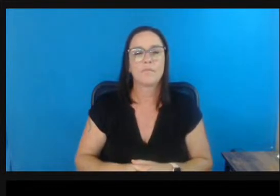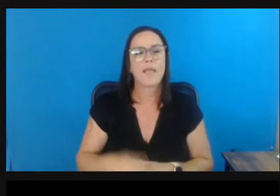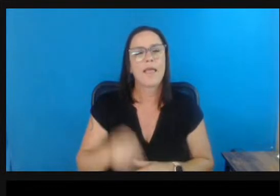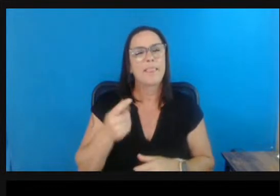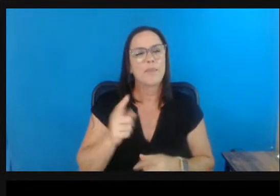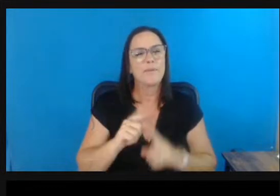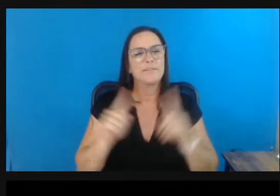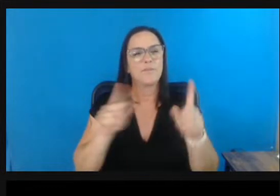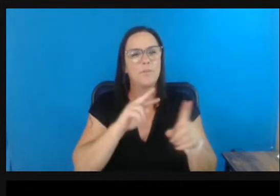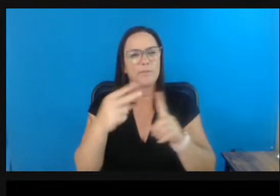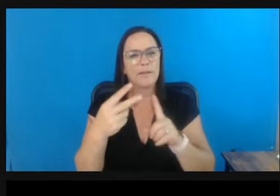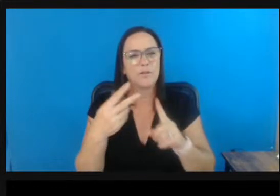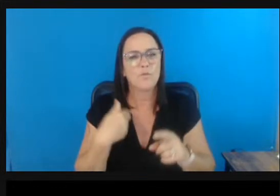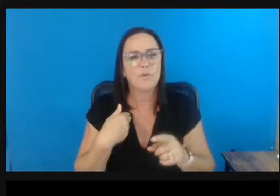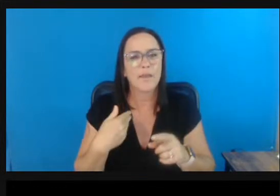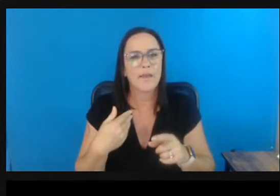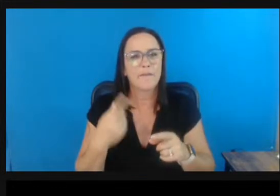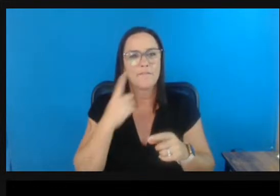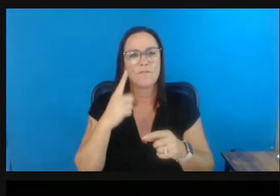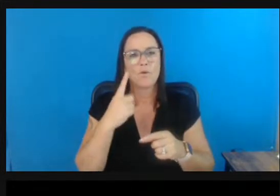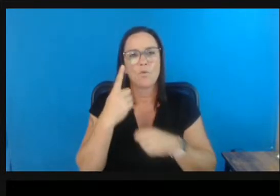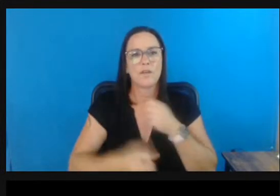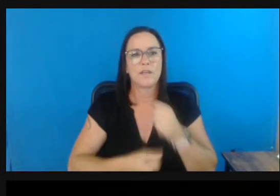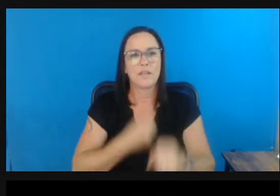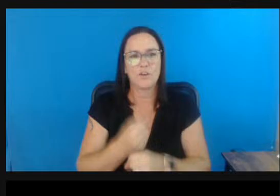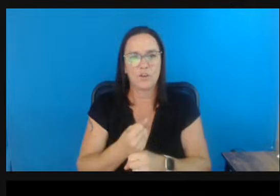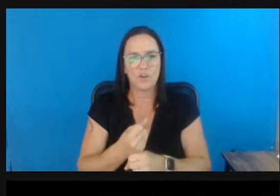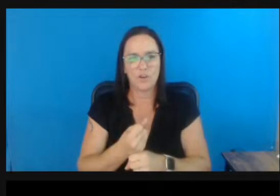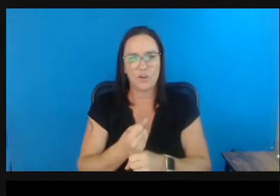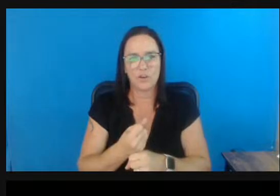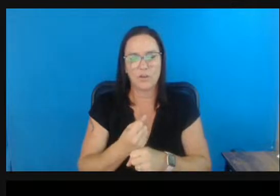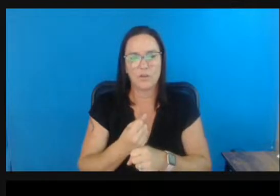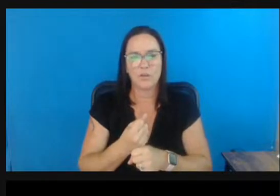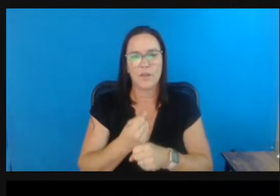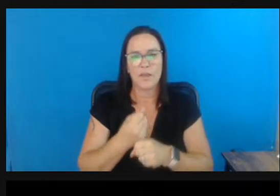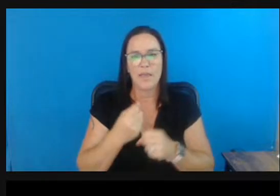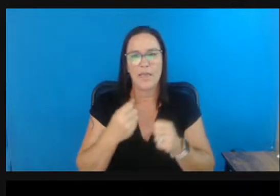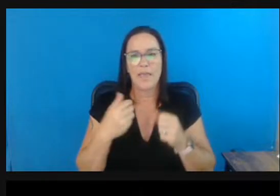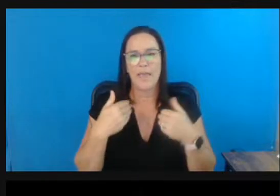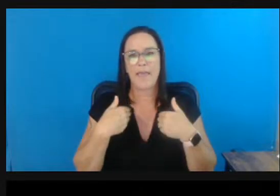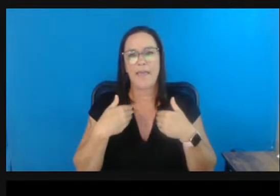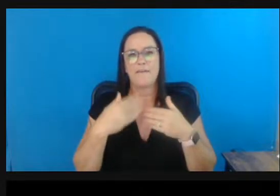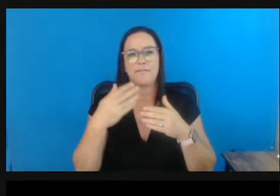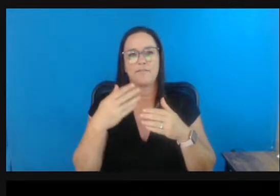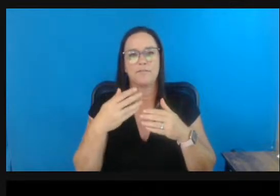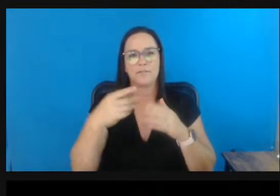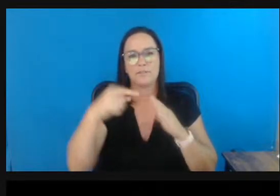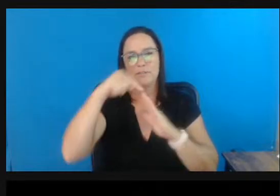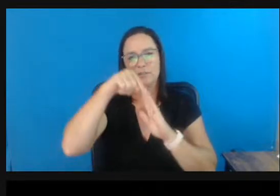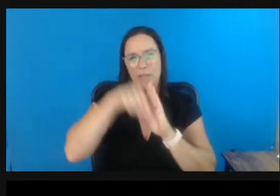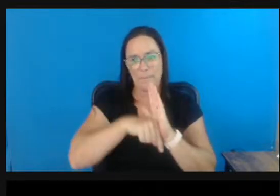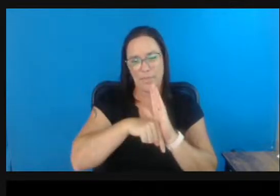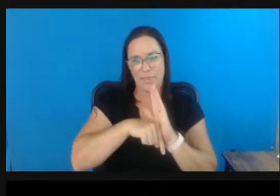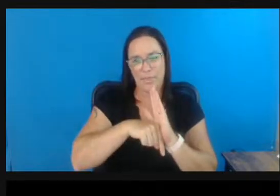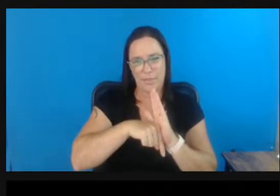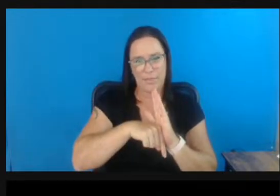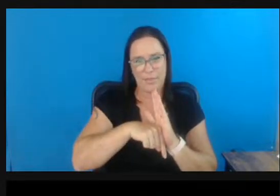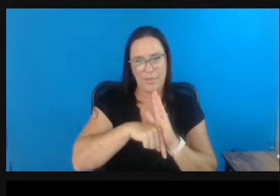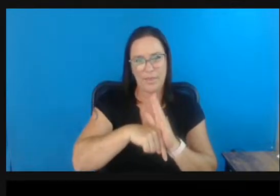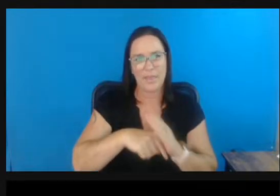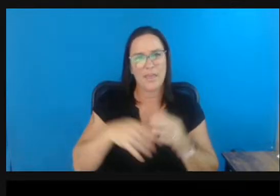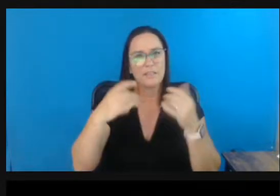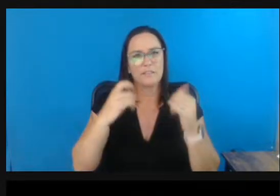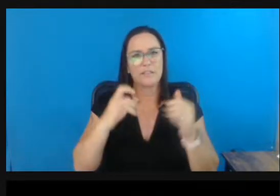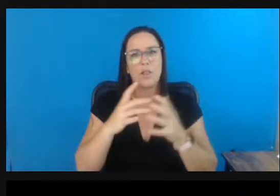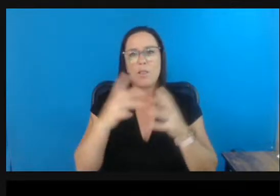our earthquakes over the last year, plotted by depth over the last year of time. And you can see that there is still quite a